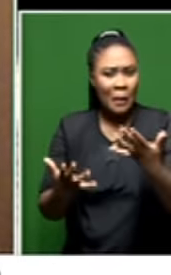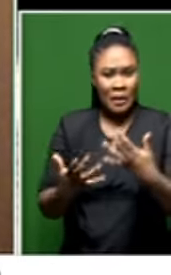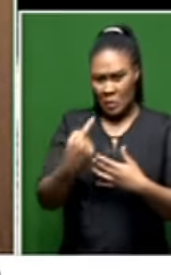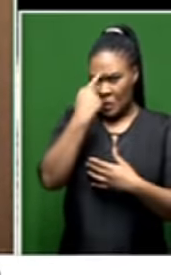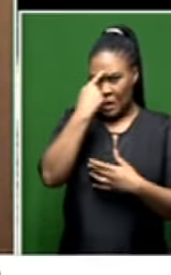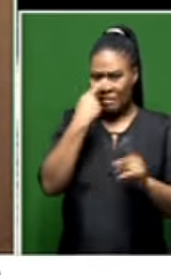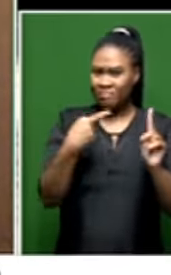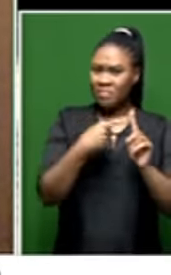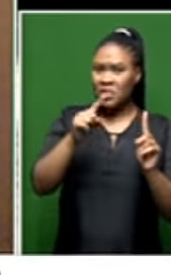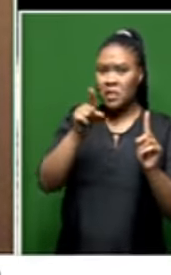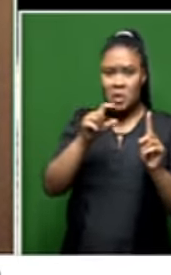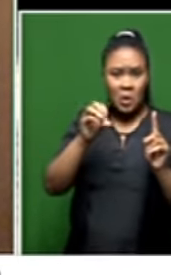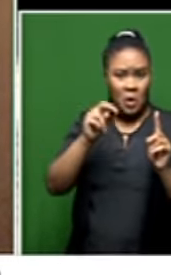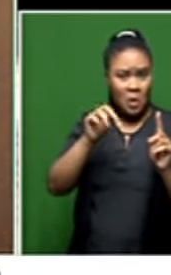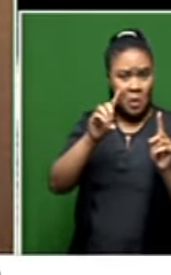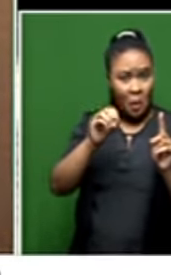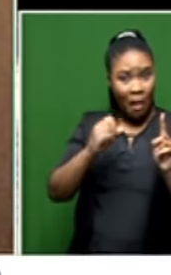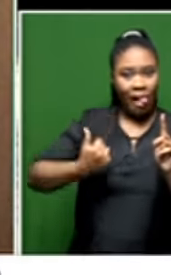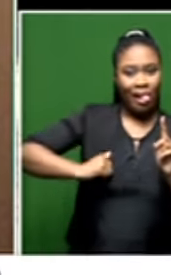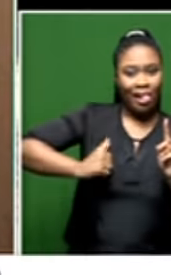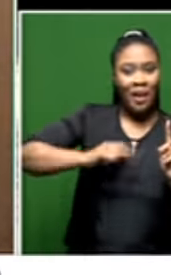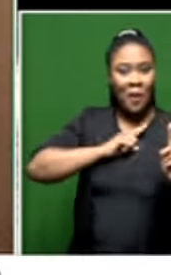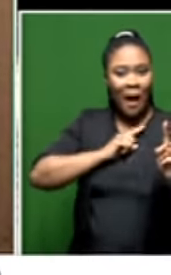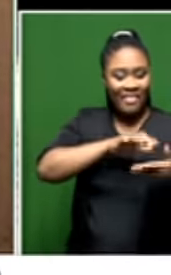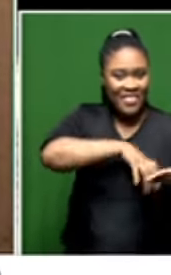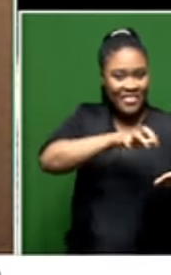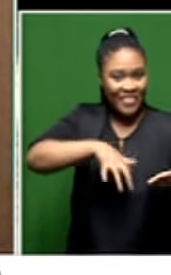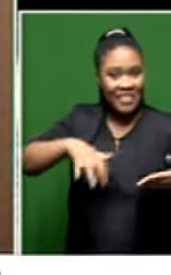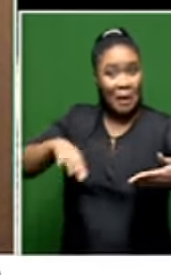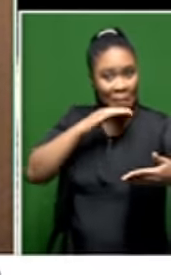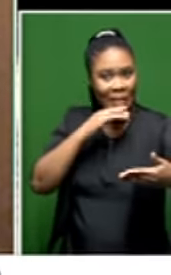did working on the state capture inquiry work in his favour or against him?